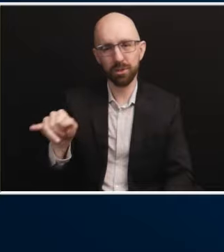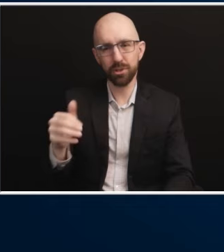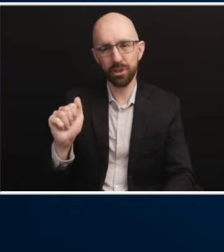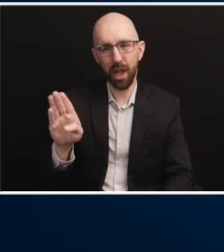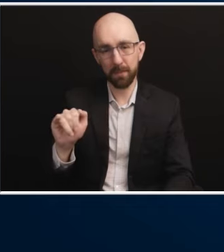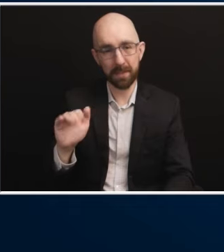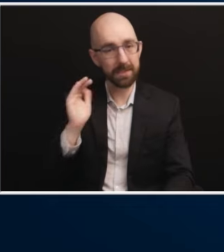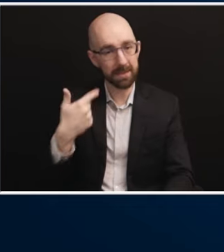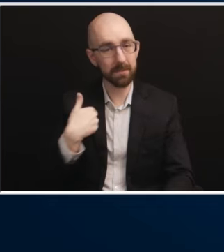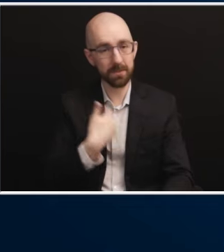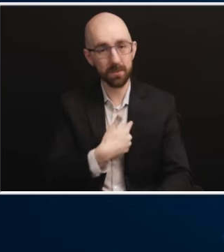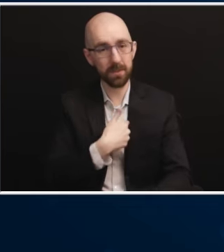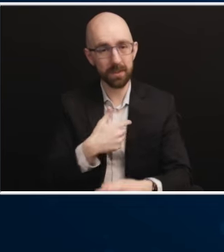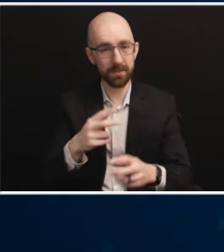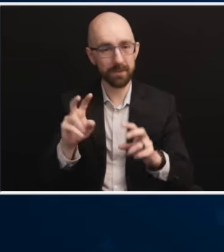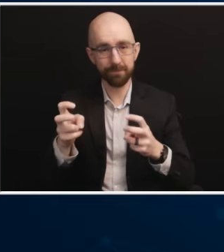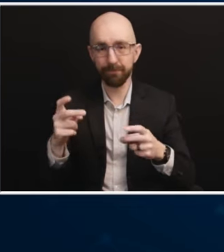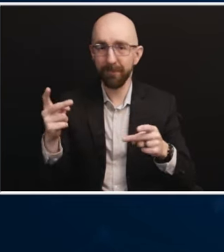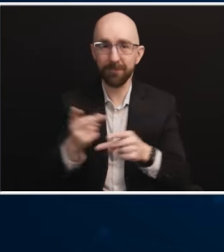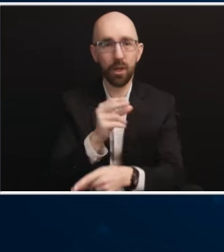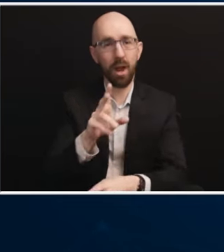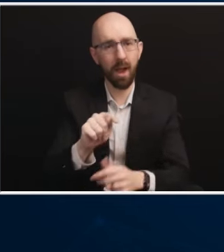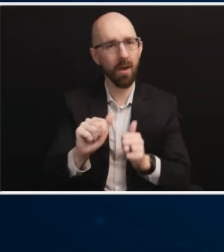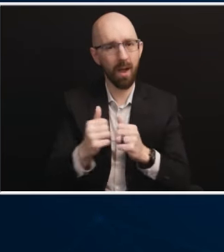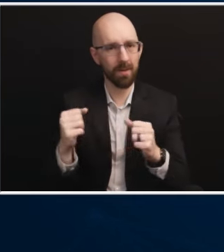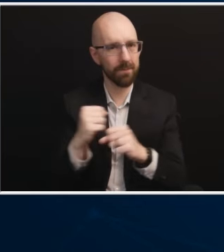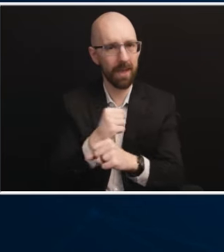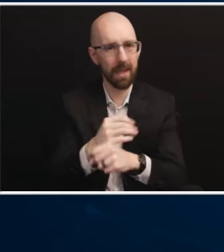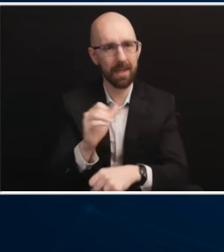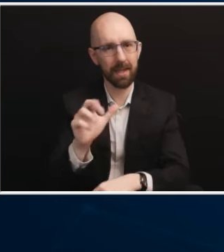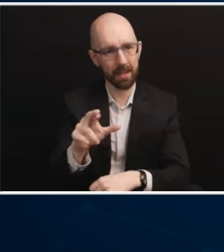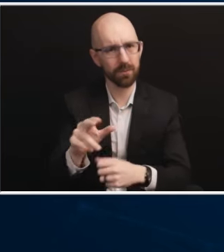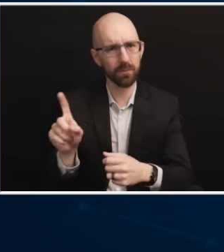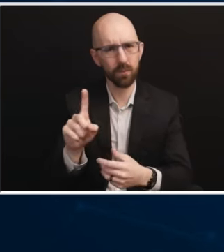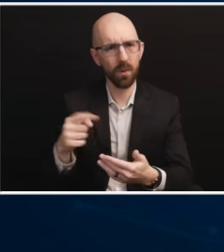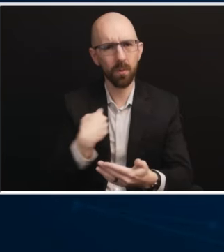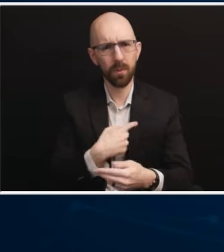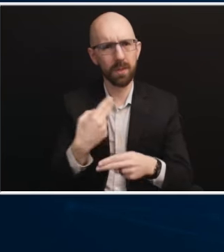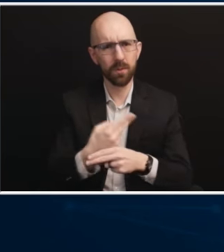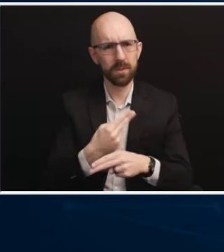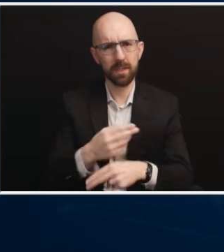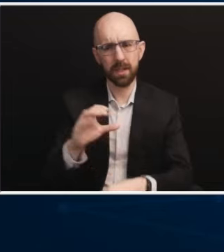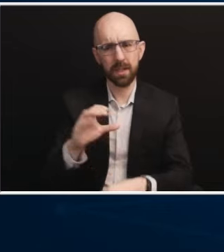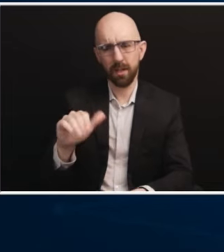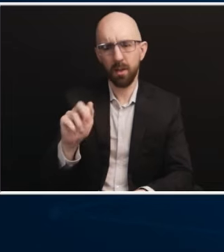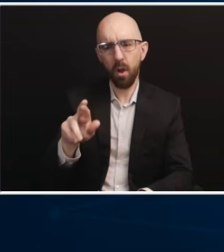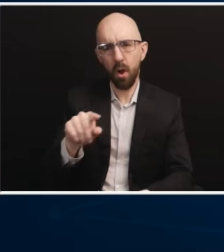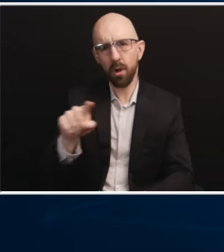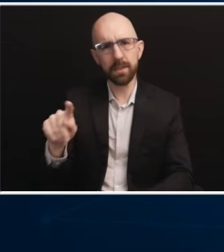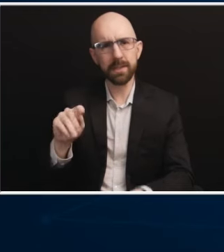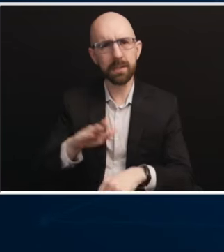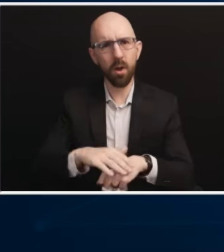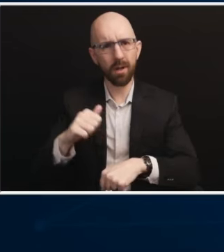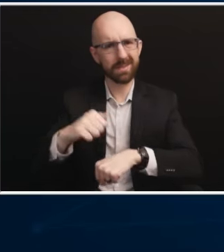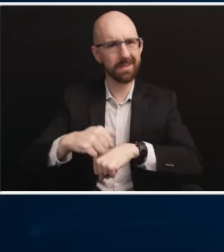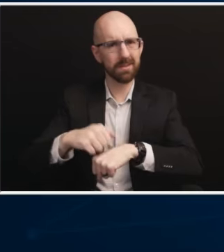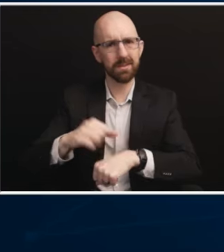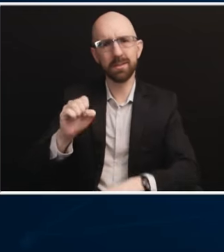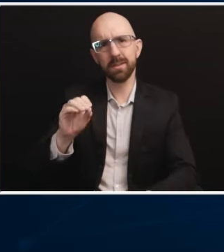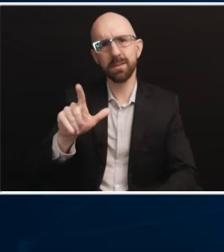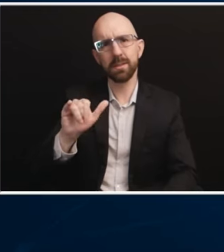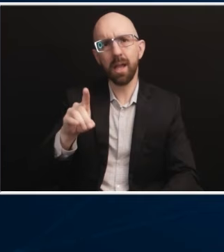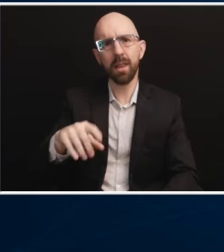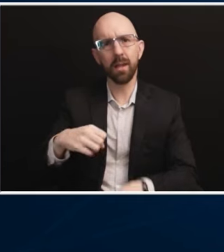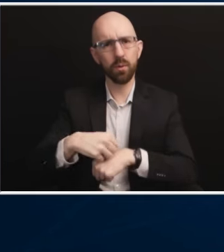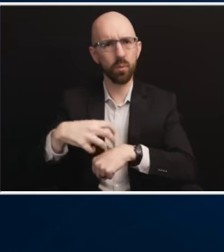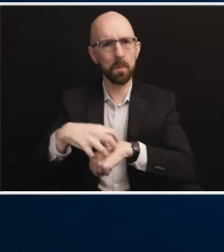blood cancers. Where are we with using CAR T on solid tumors? What is different when working to fight a solid tumor